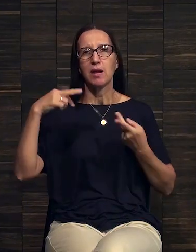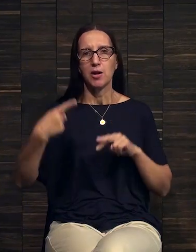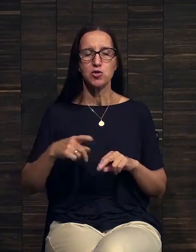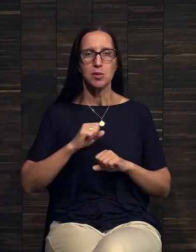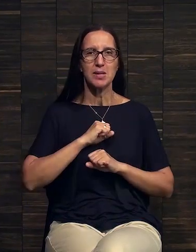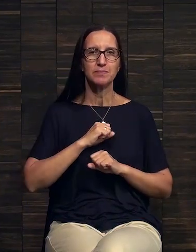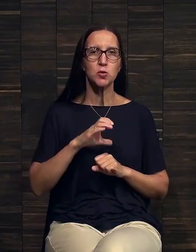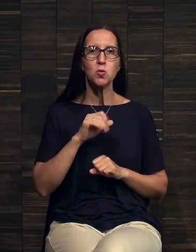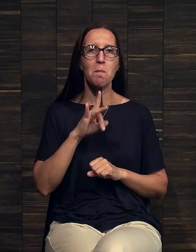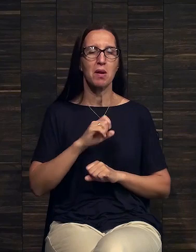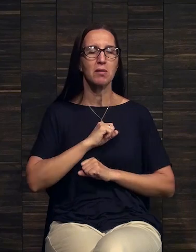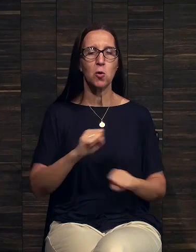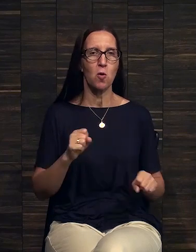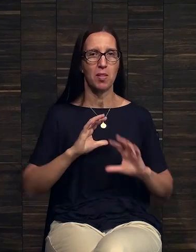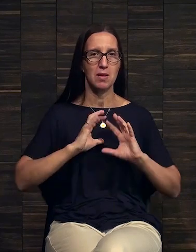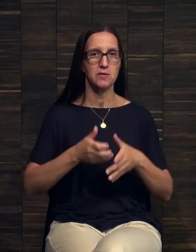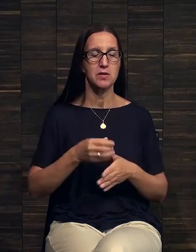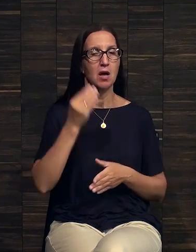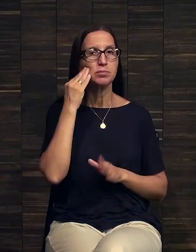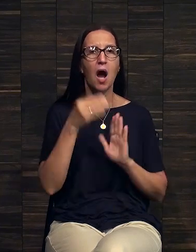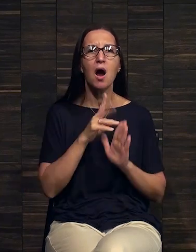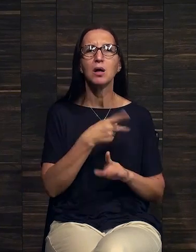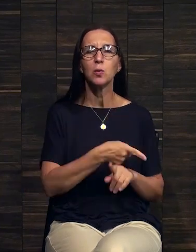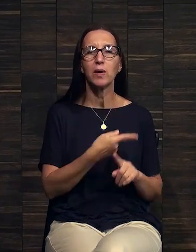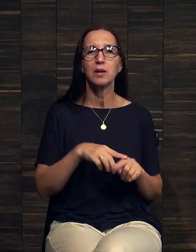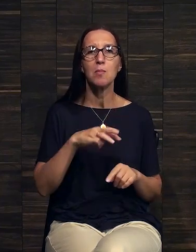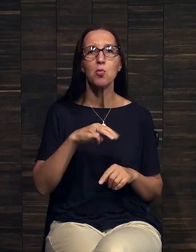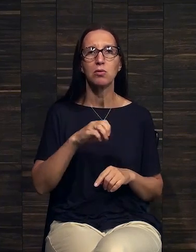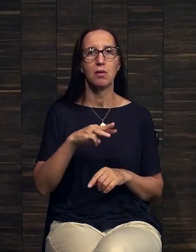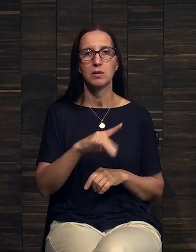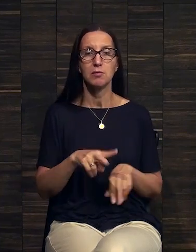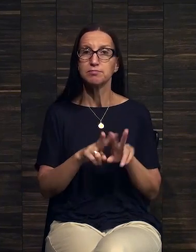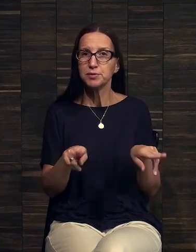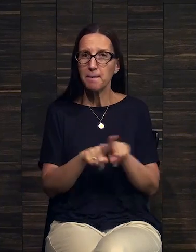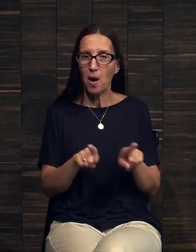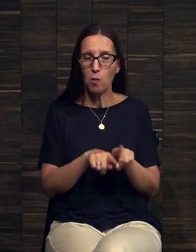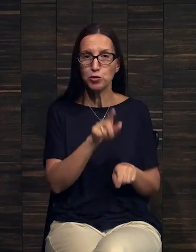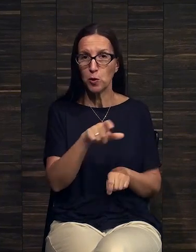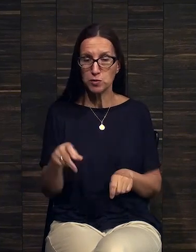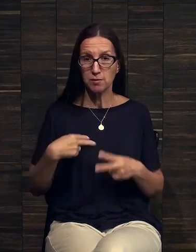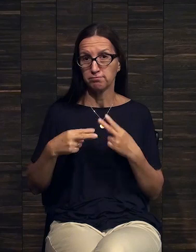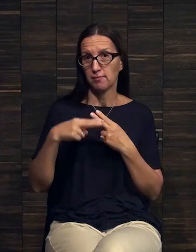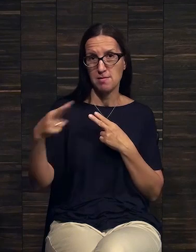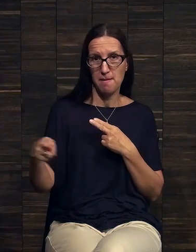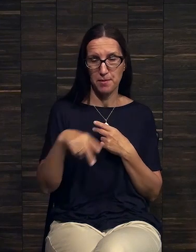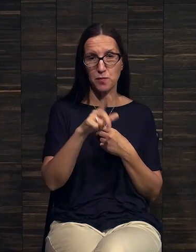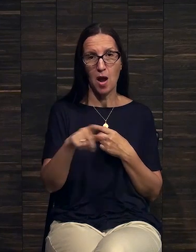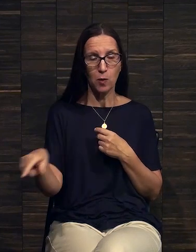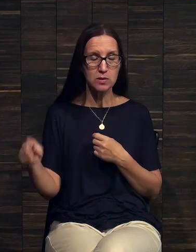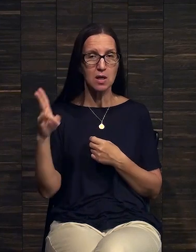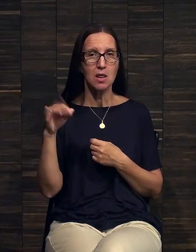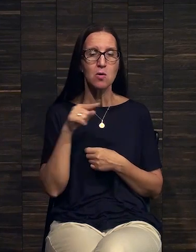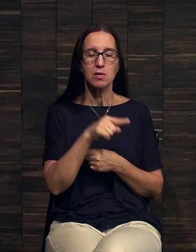the allegoric superheroes in the world. They are mutant, similar to humans,